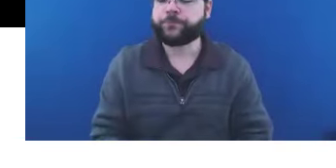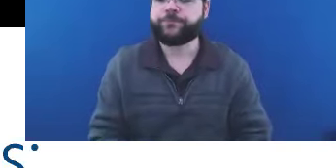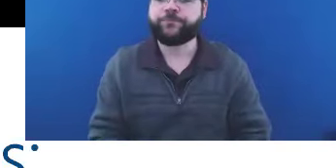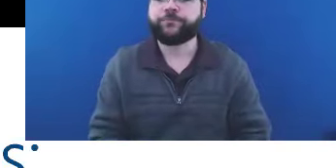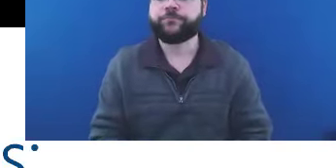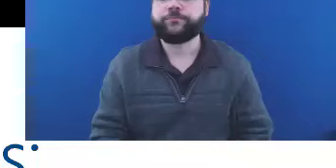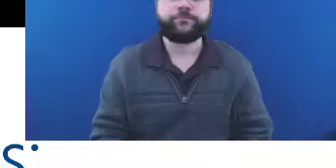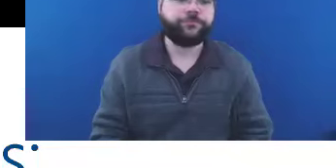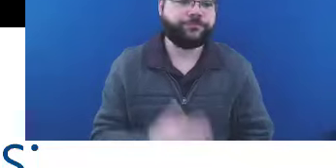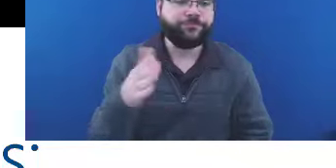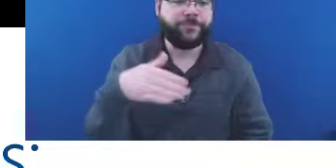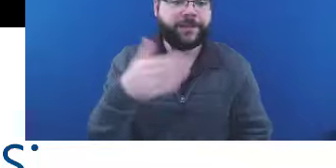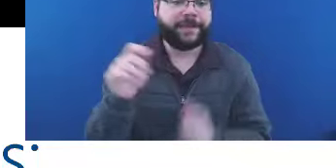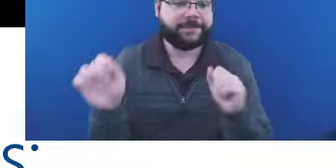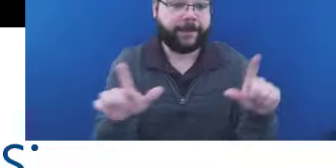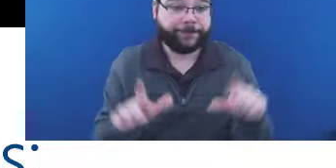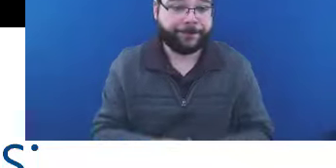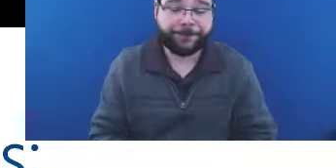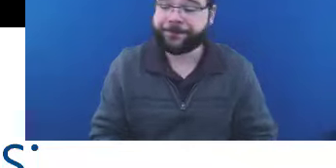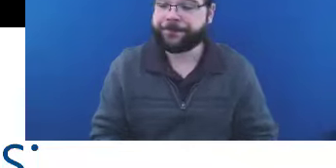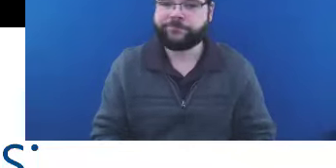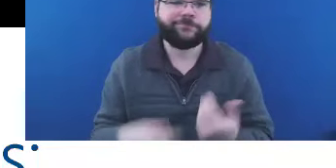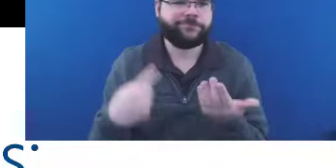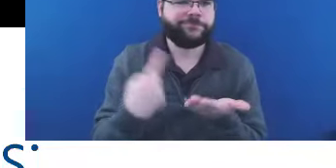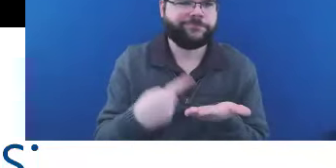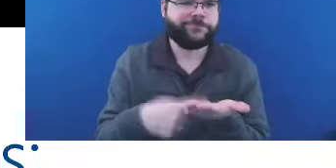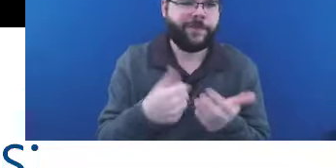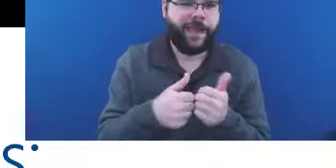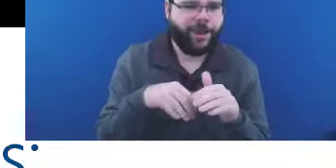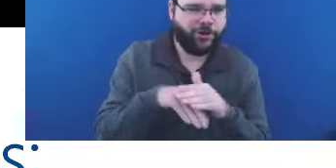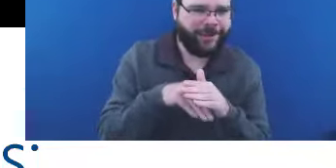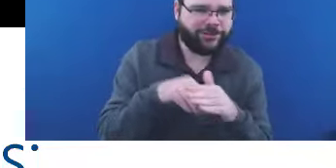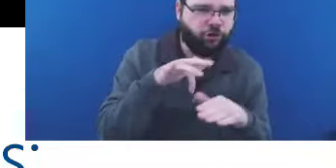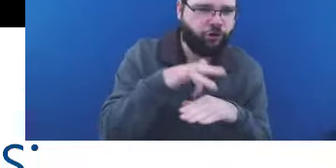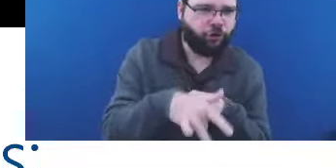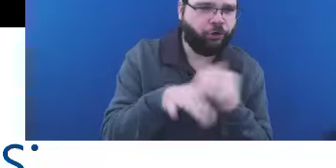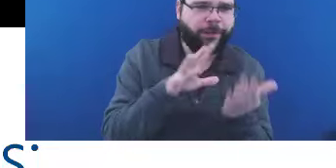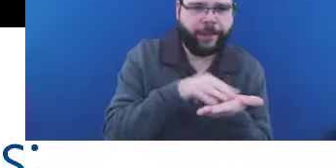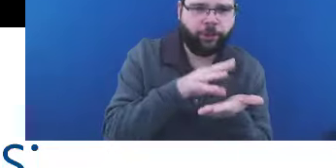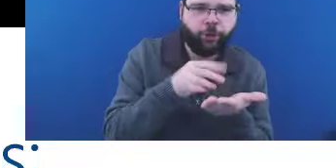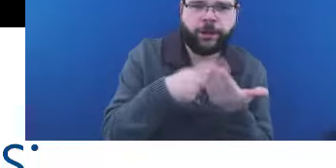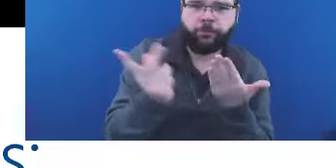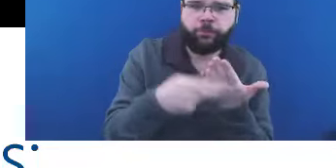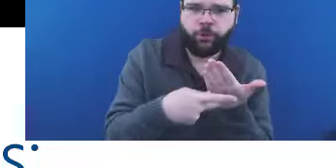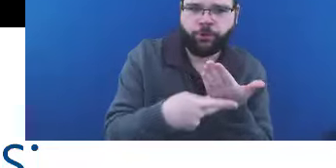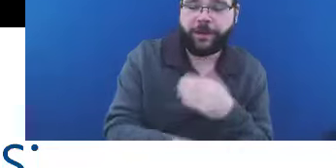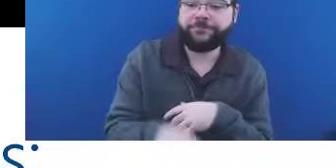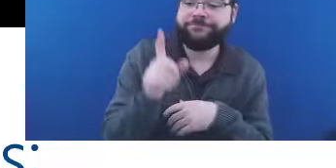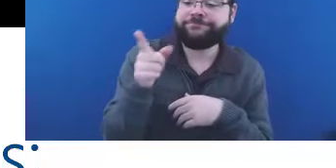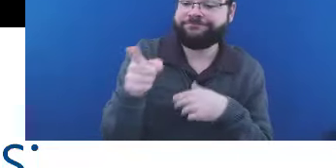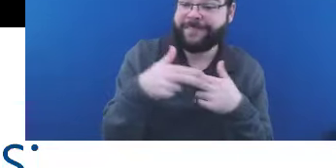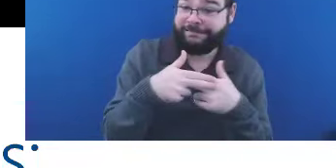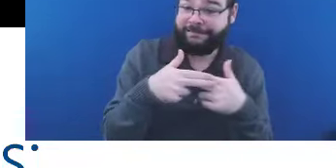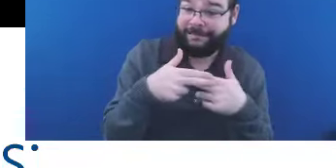The next slide talks about how to access early learning programs. And on the slide,